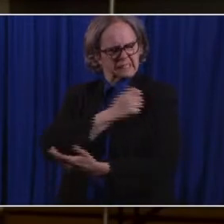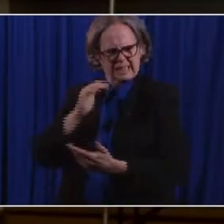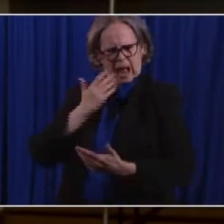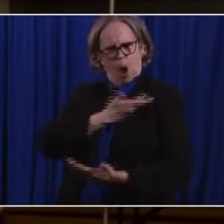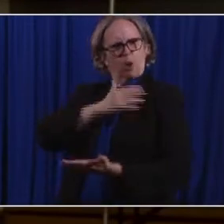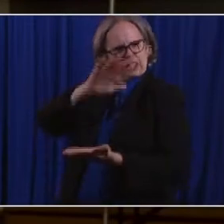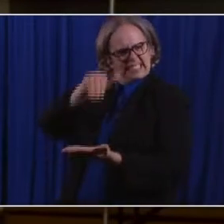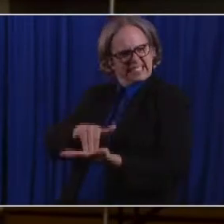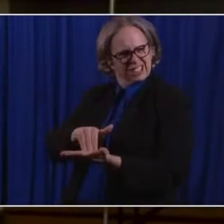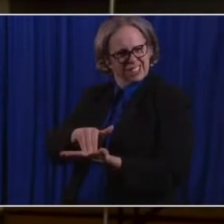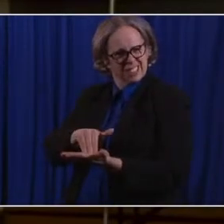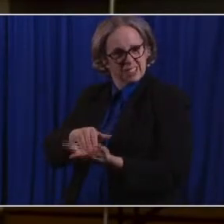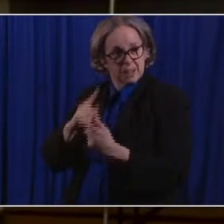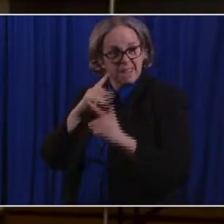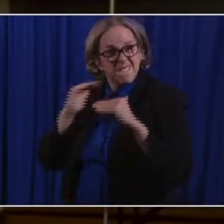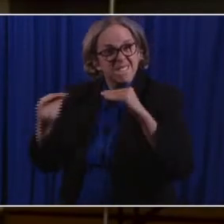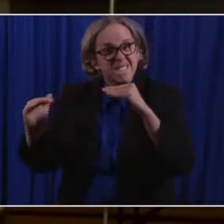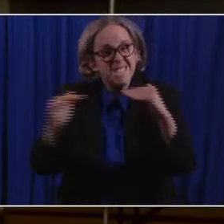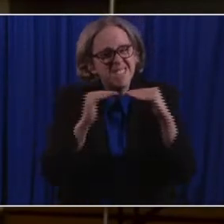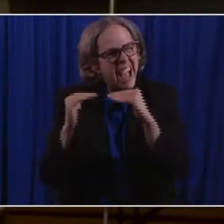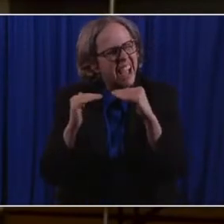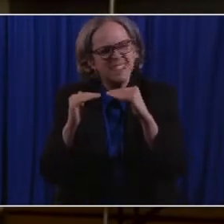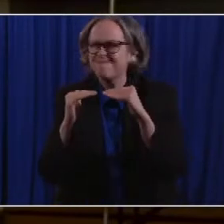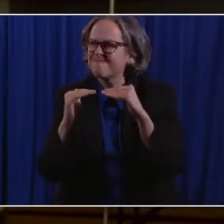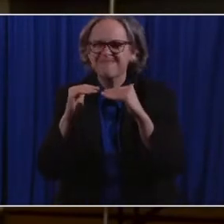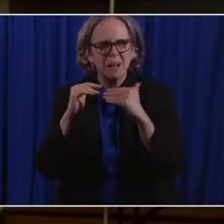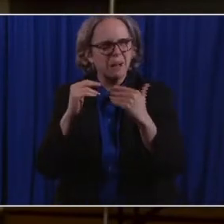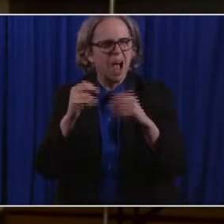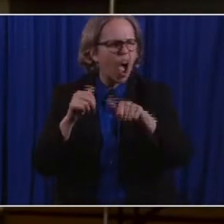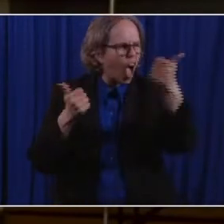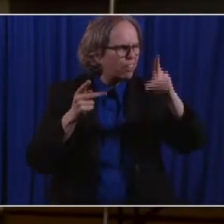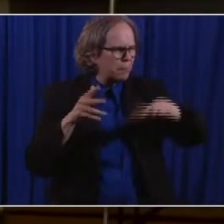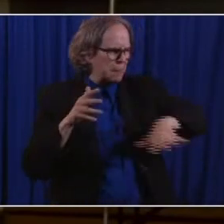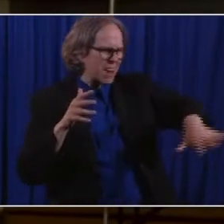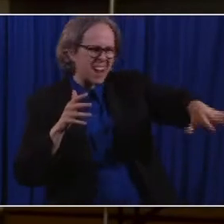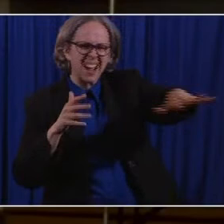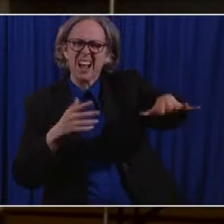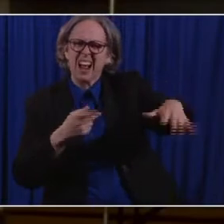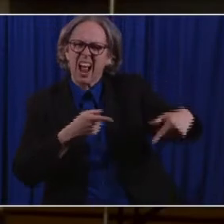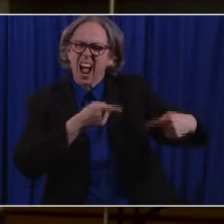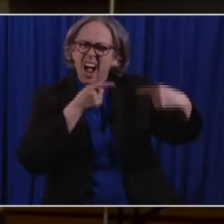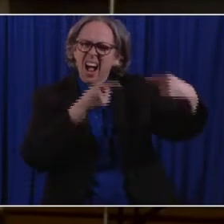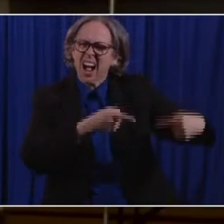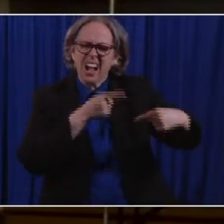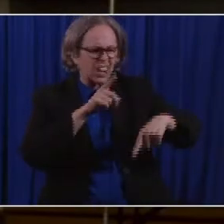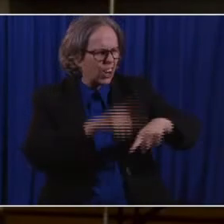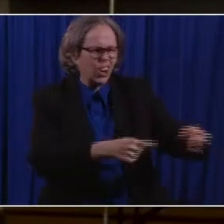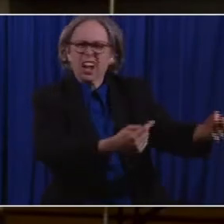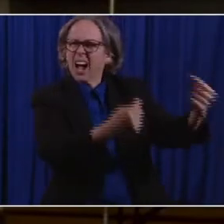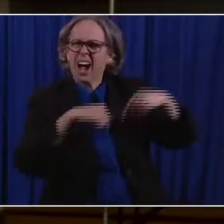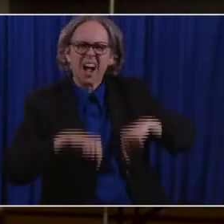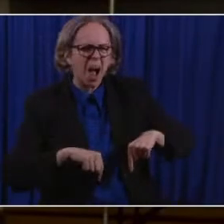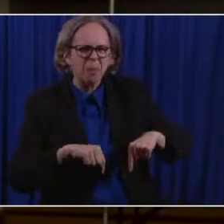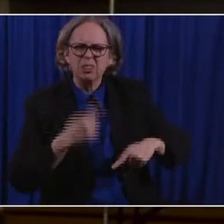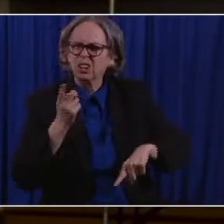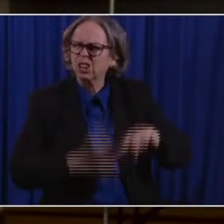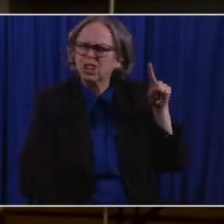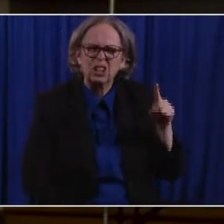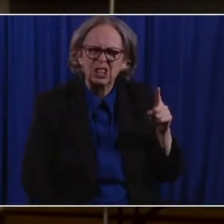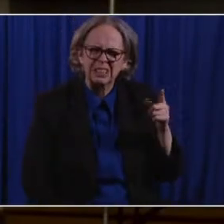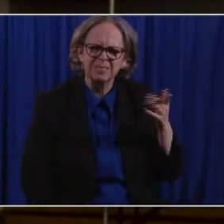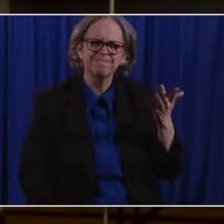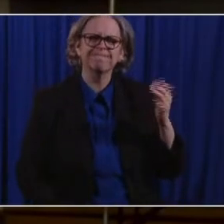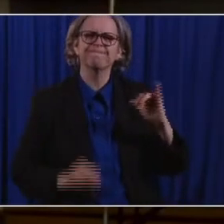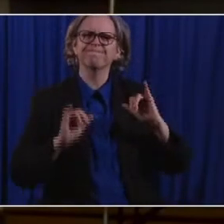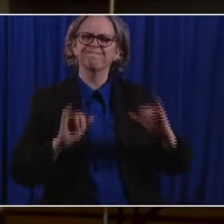individual has those same resources. And so our focus as a health department is around promoting equity. And for us,